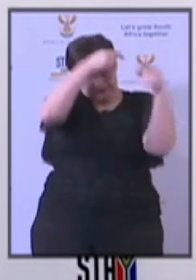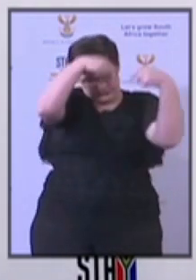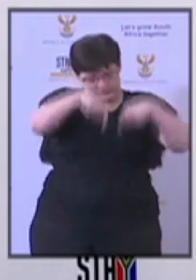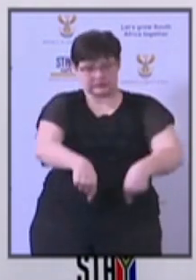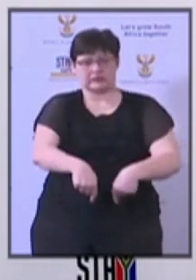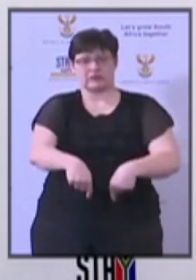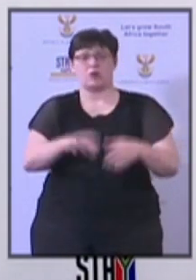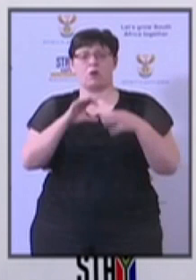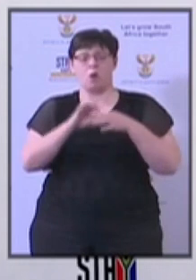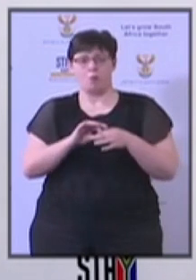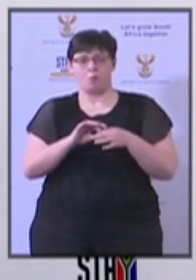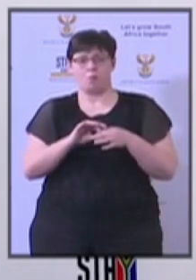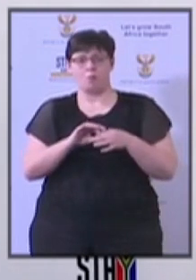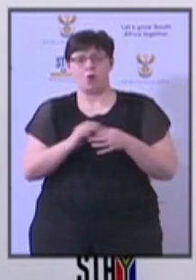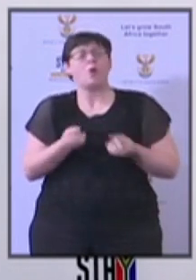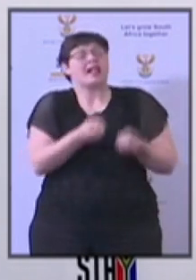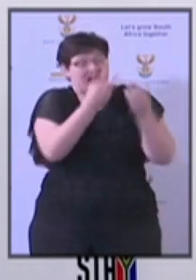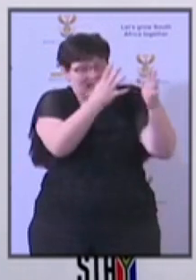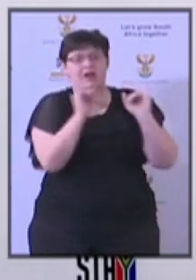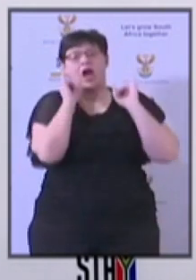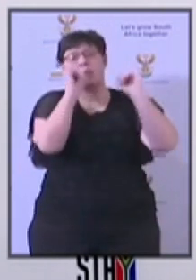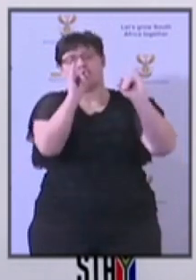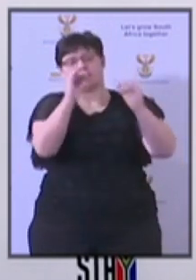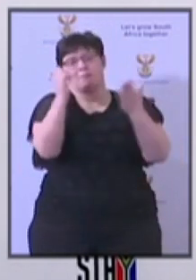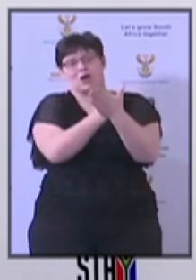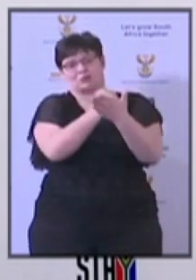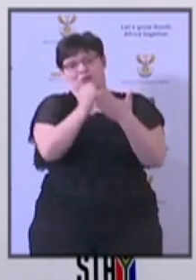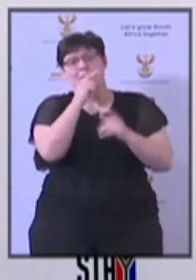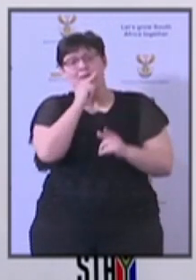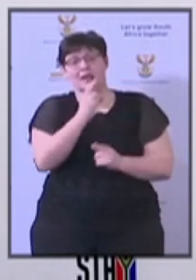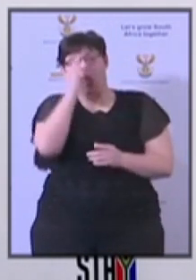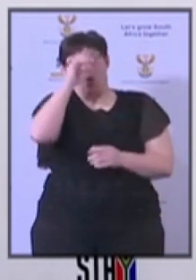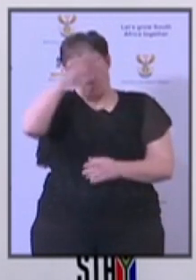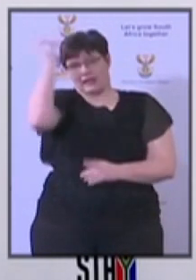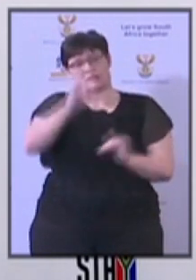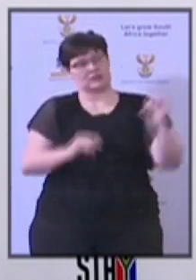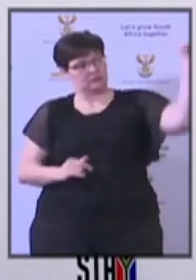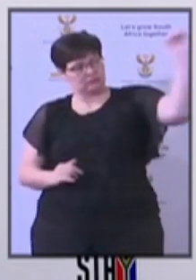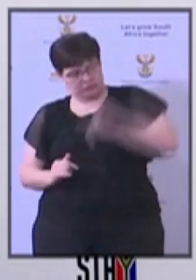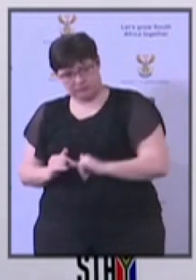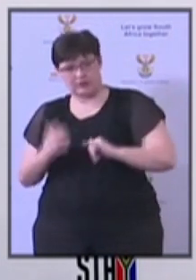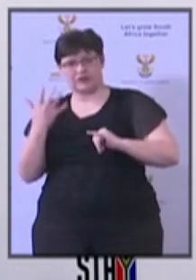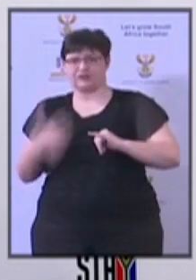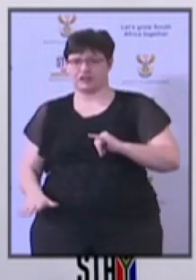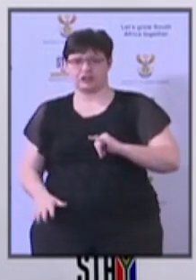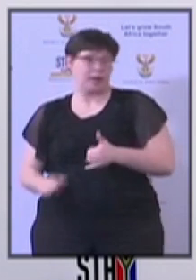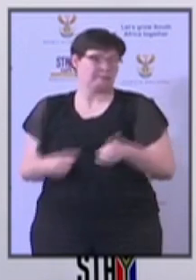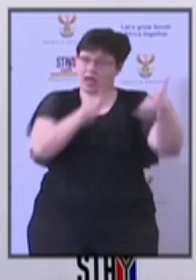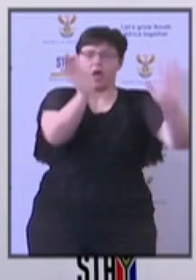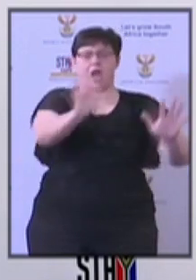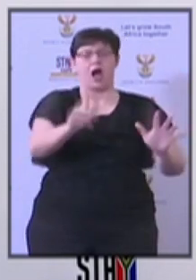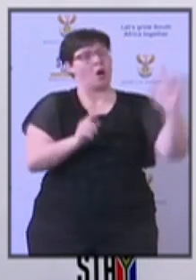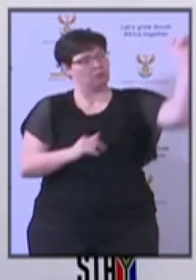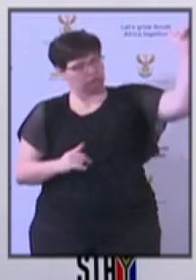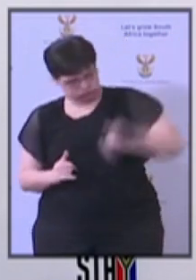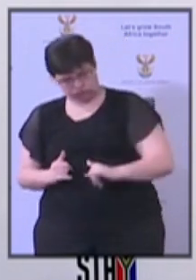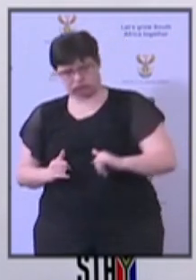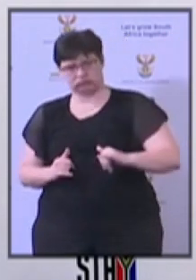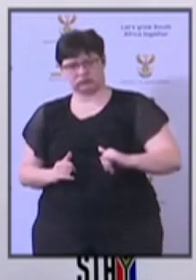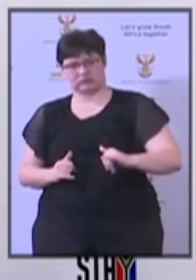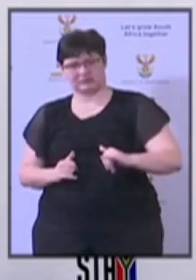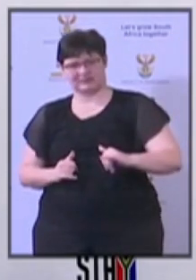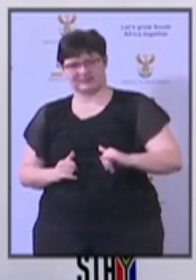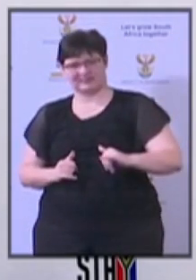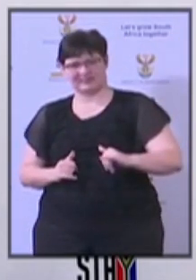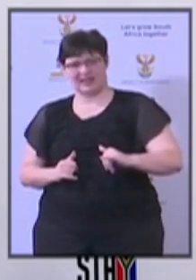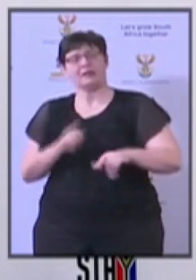an emergency passport, but which is just one way to come home. So you don't really have